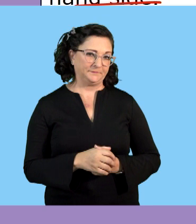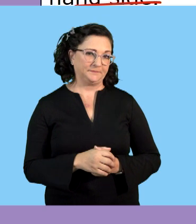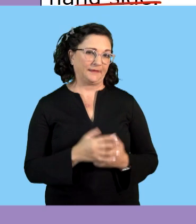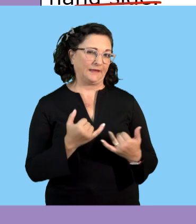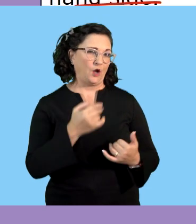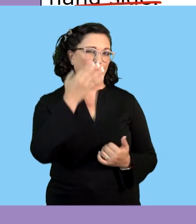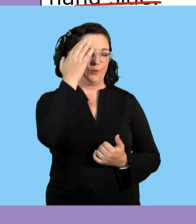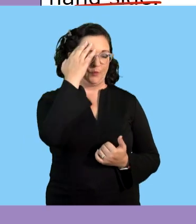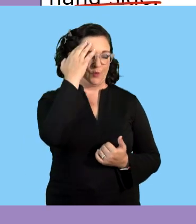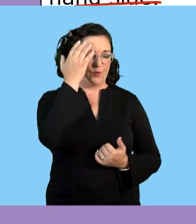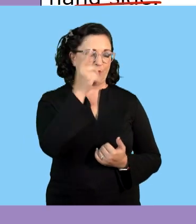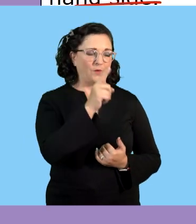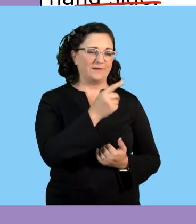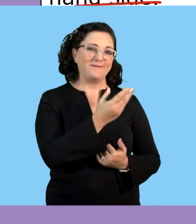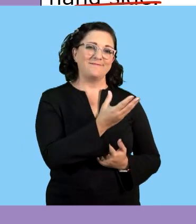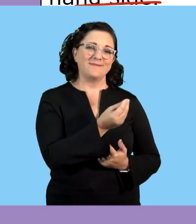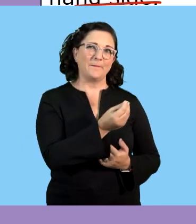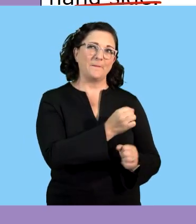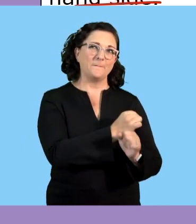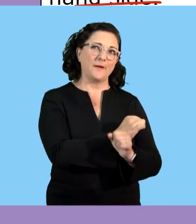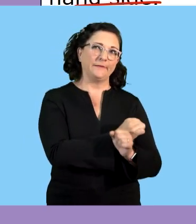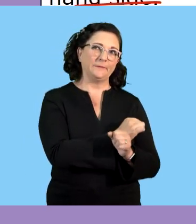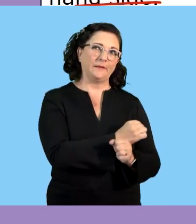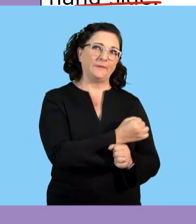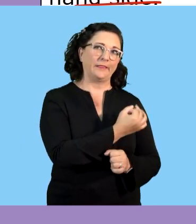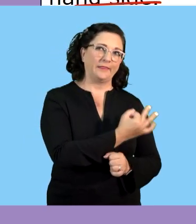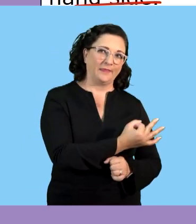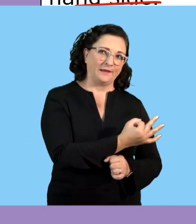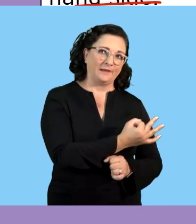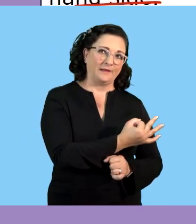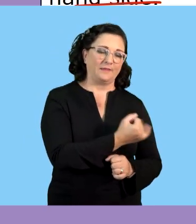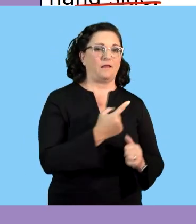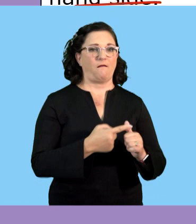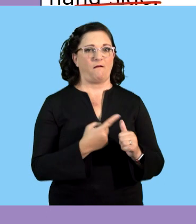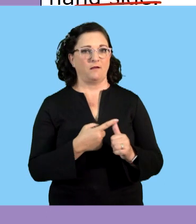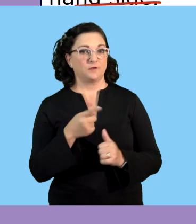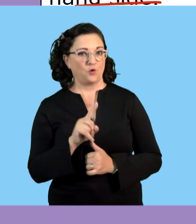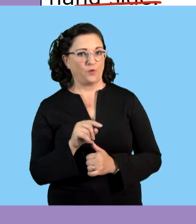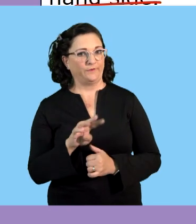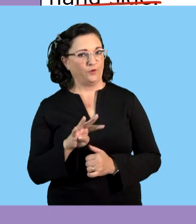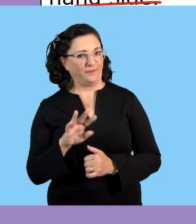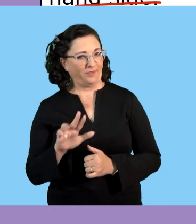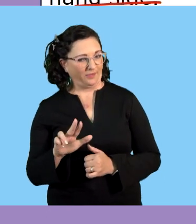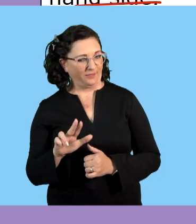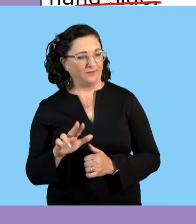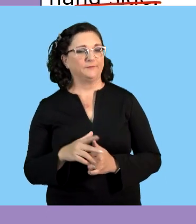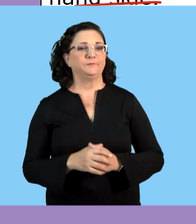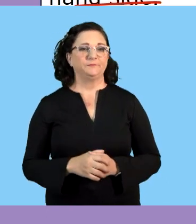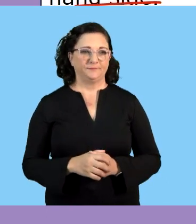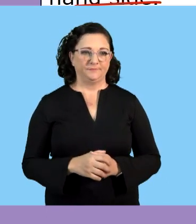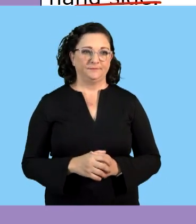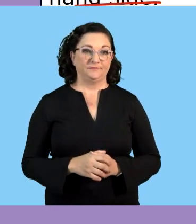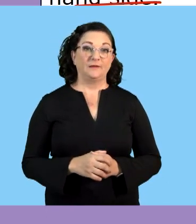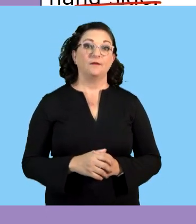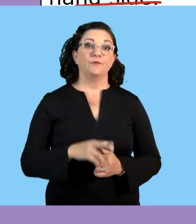that a certain number is multiplied by 3 and the result is 48. So it means that this number